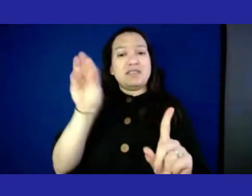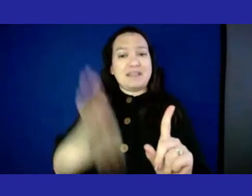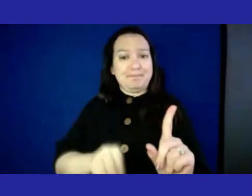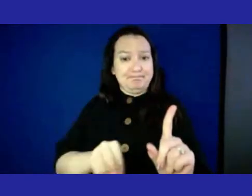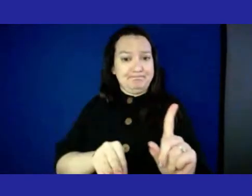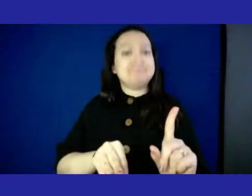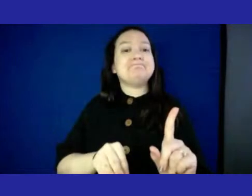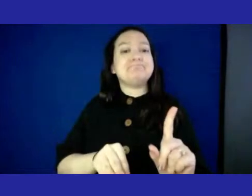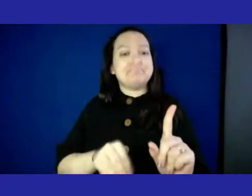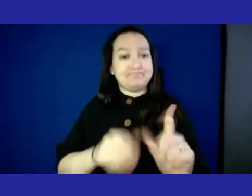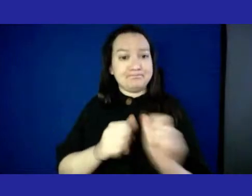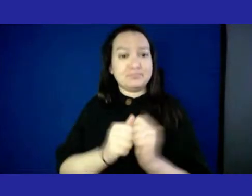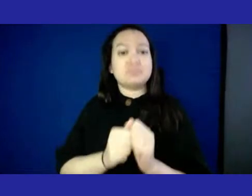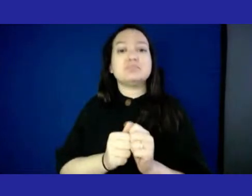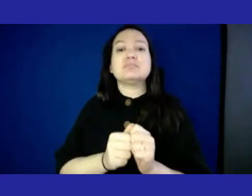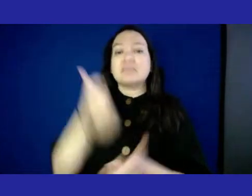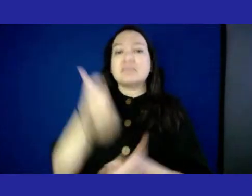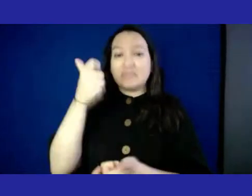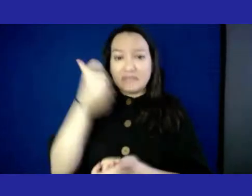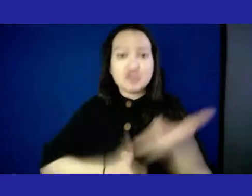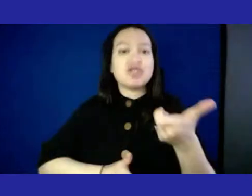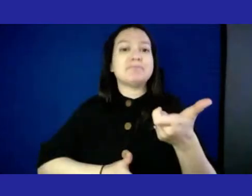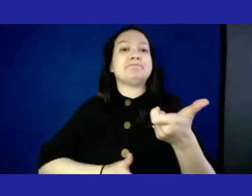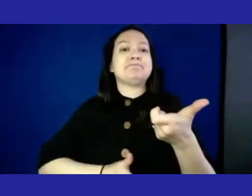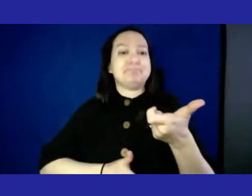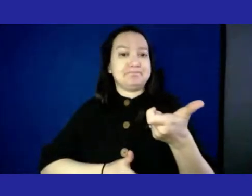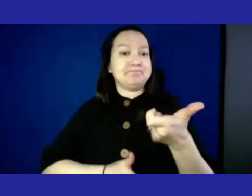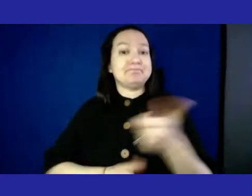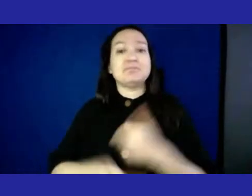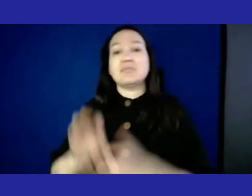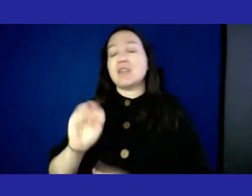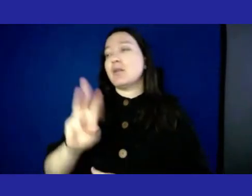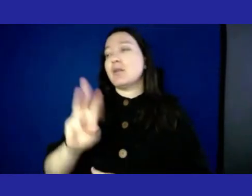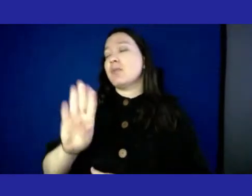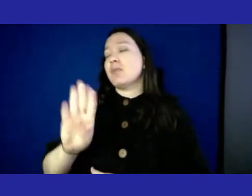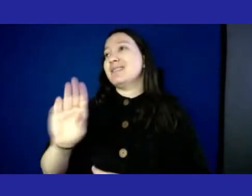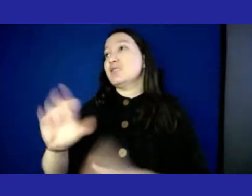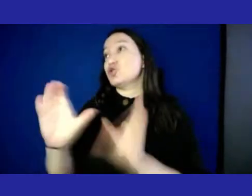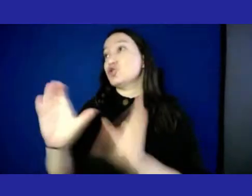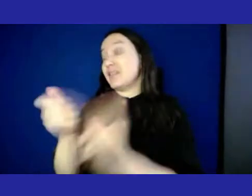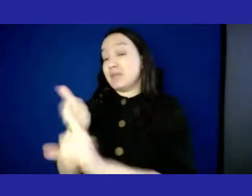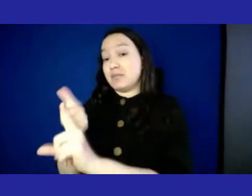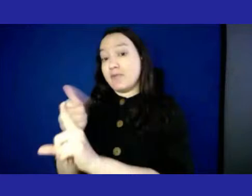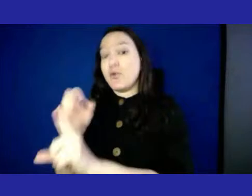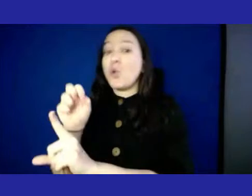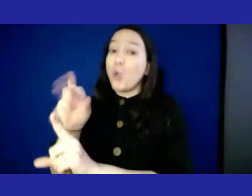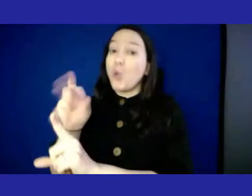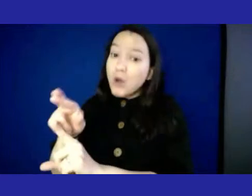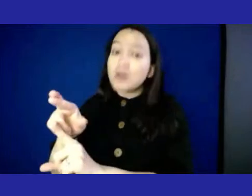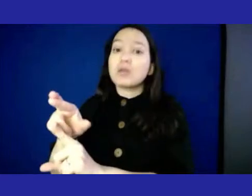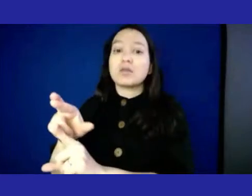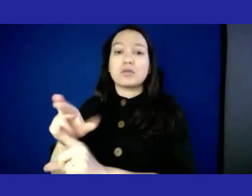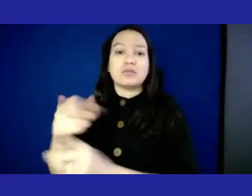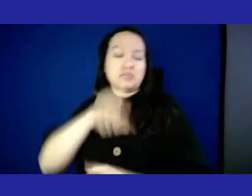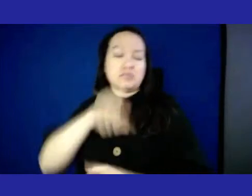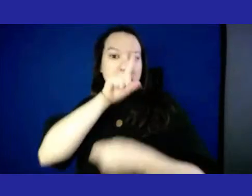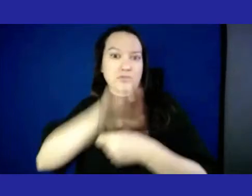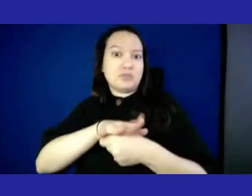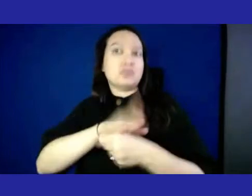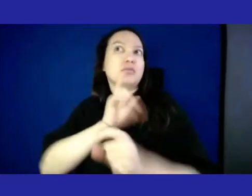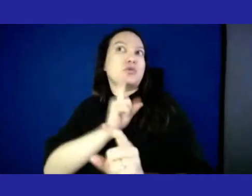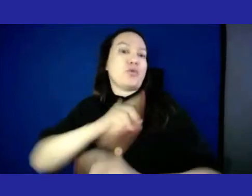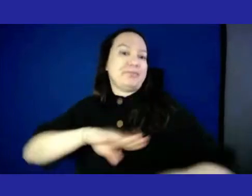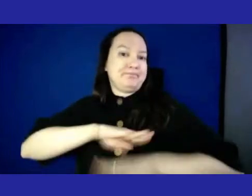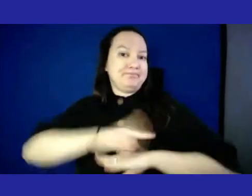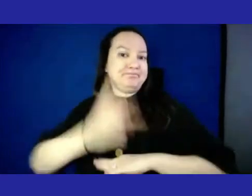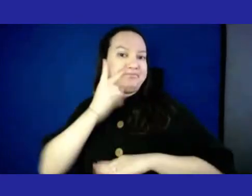this solicitation. Each of them is either MWBE certified themselves or has committed to meeting that goal. You